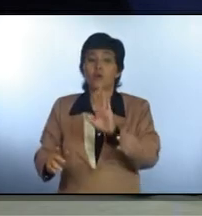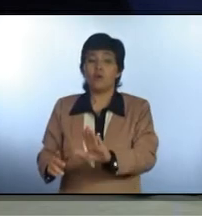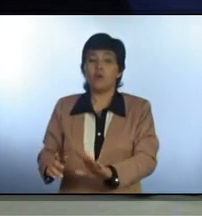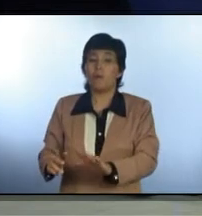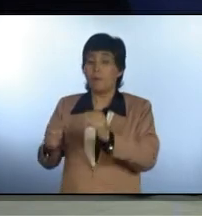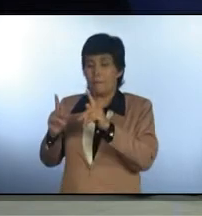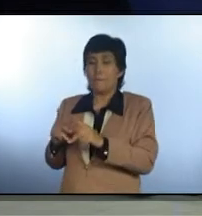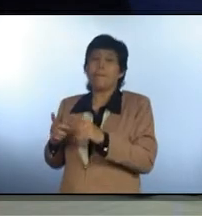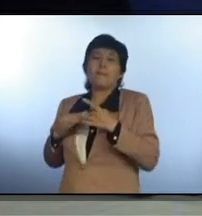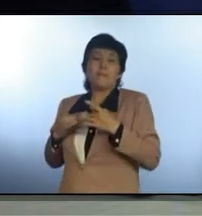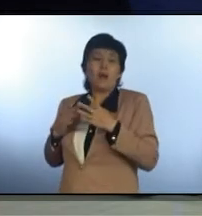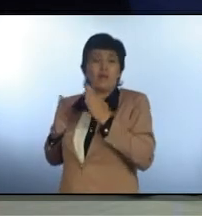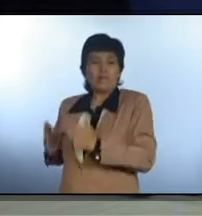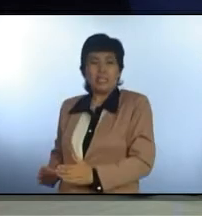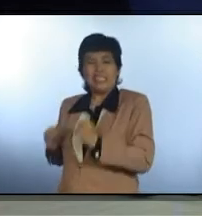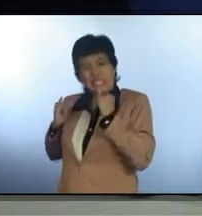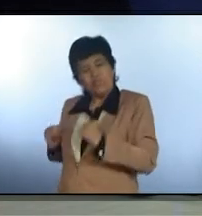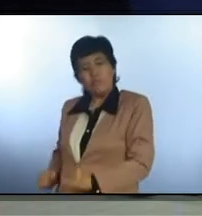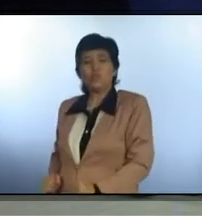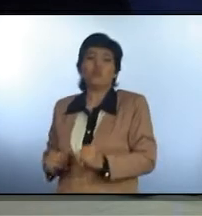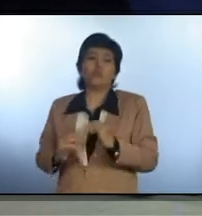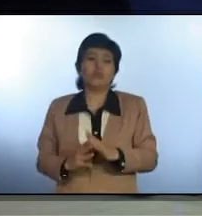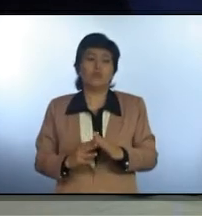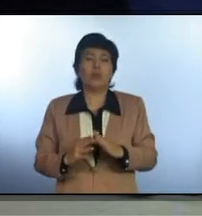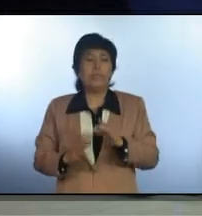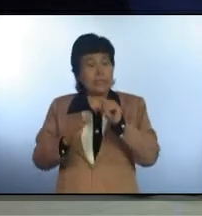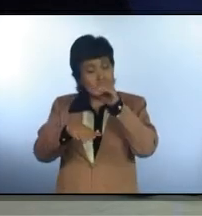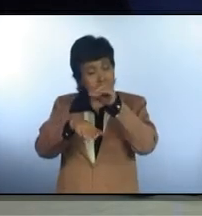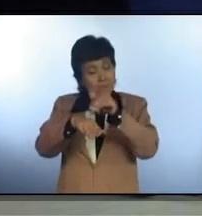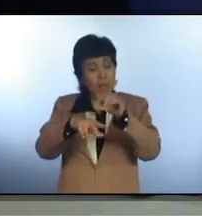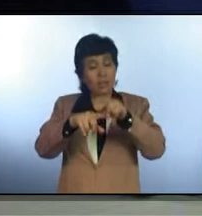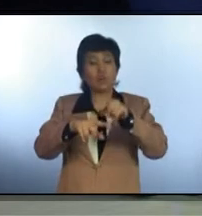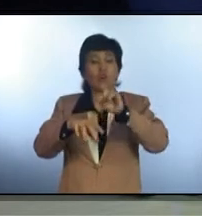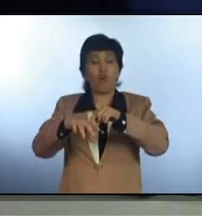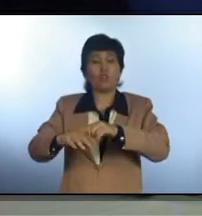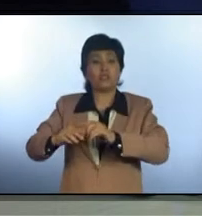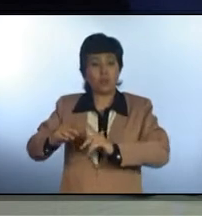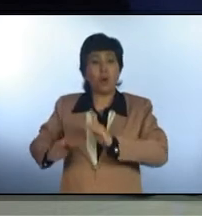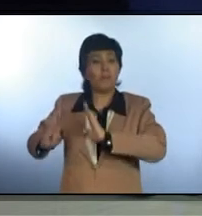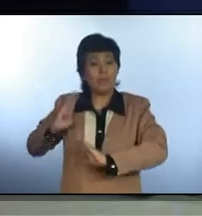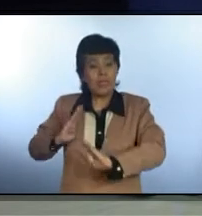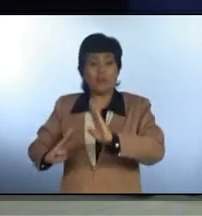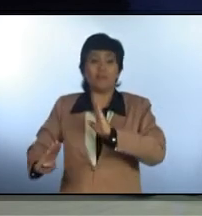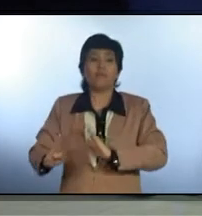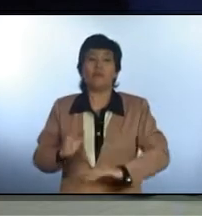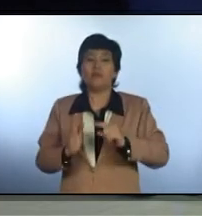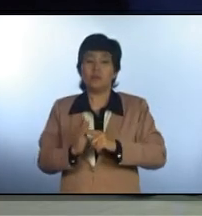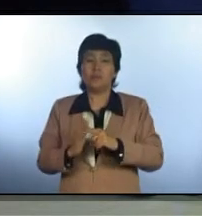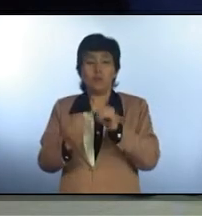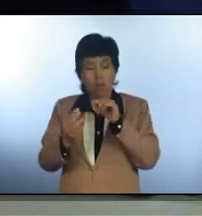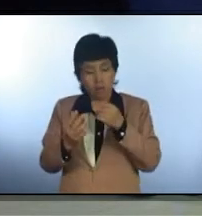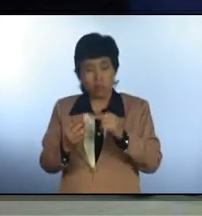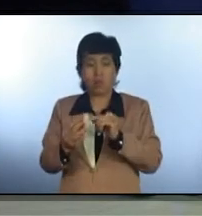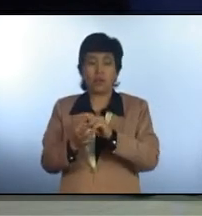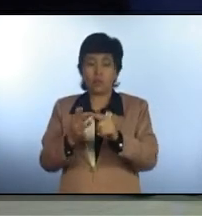conform privately? Sometimes you act just in terms of your behavior, but do you act also within